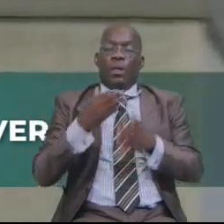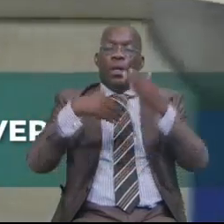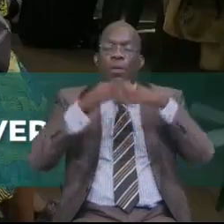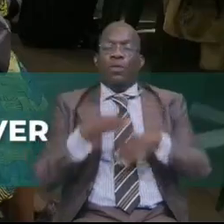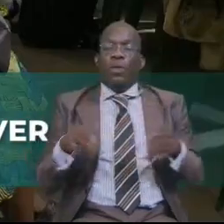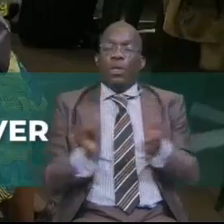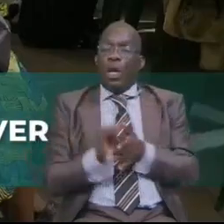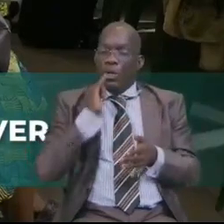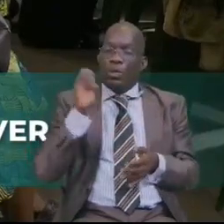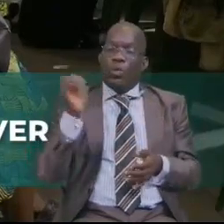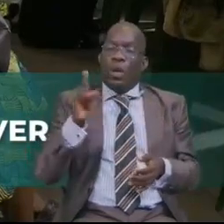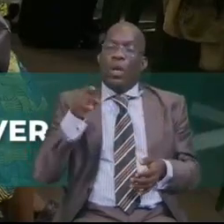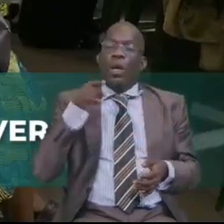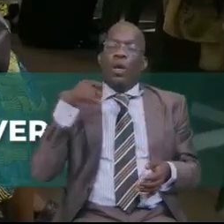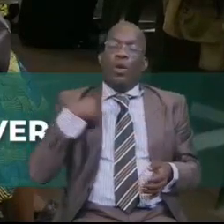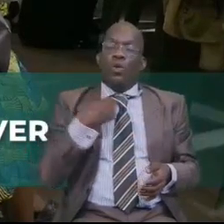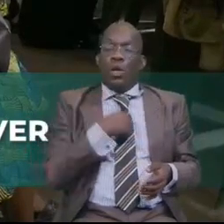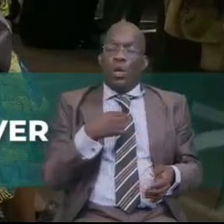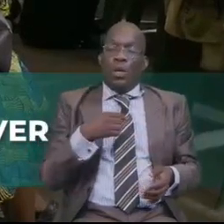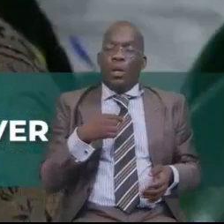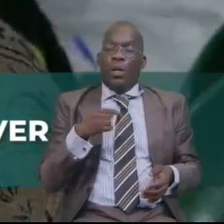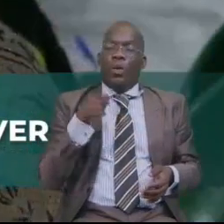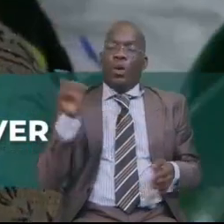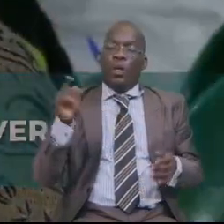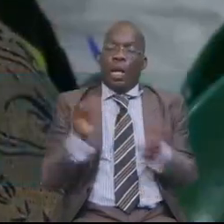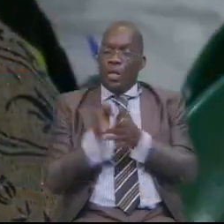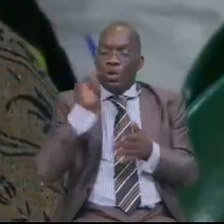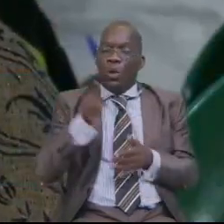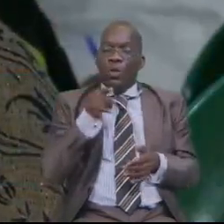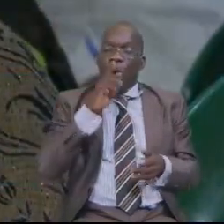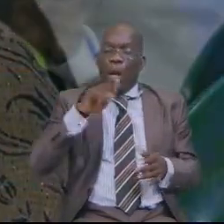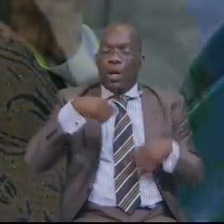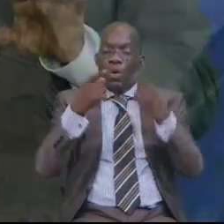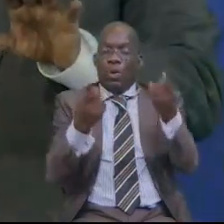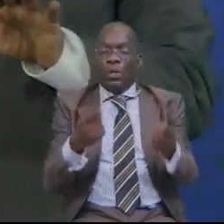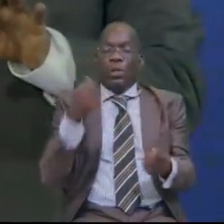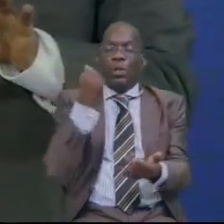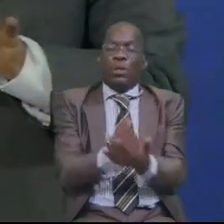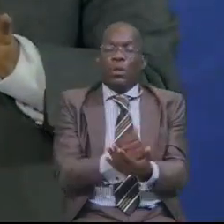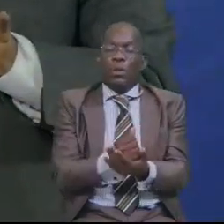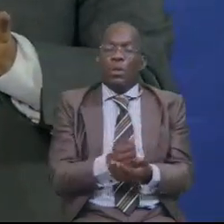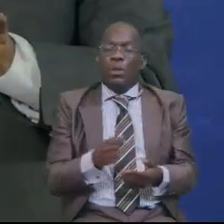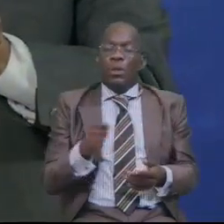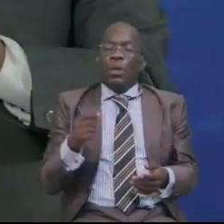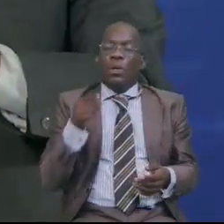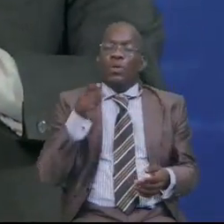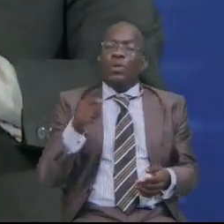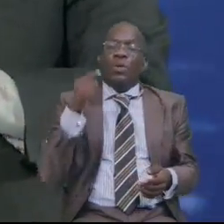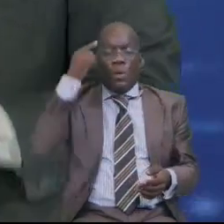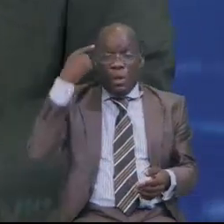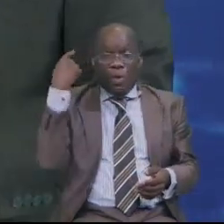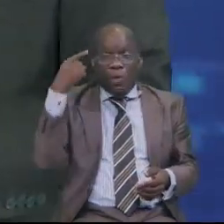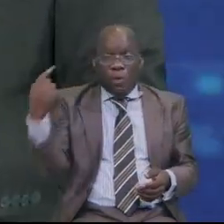going. I said that's where you are going. And when you think of forever,